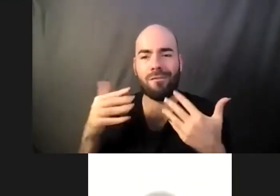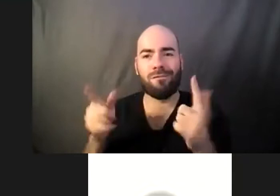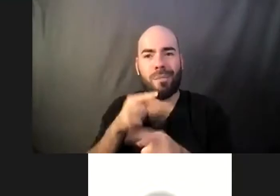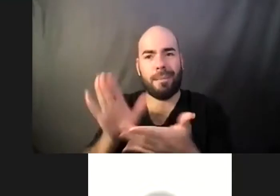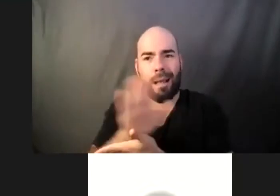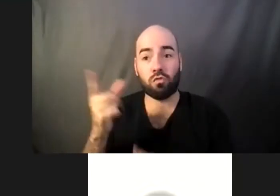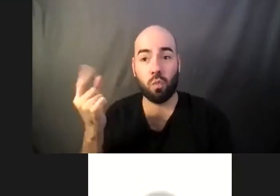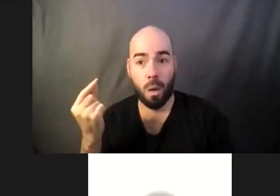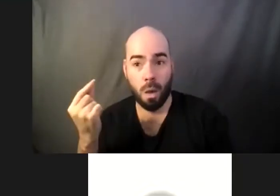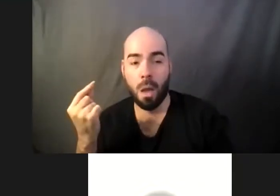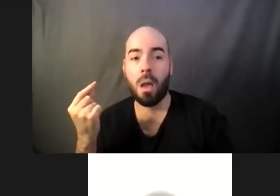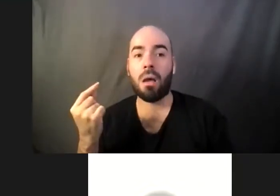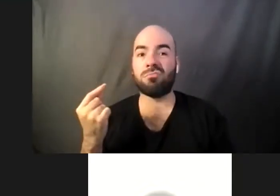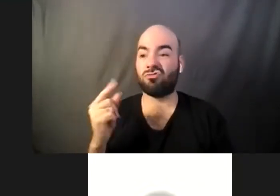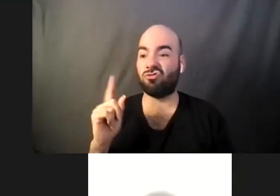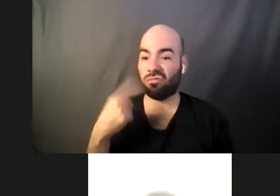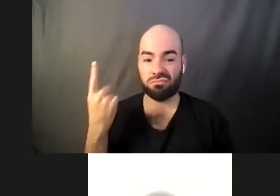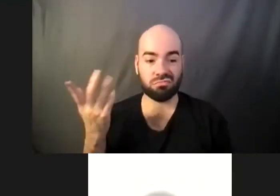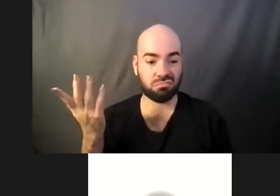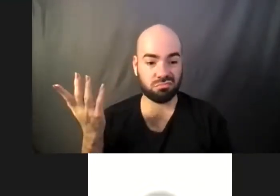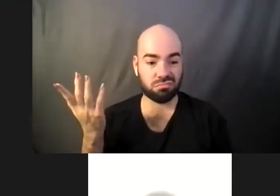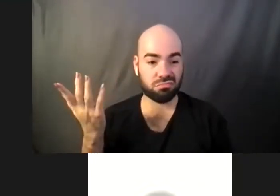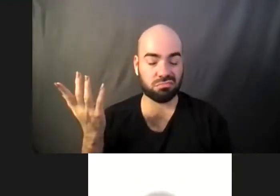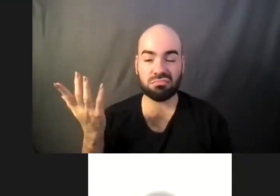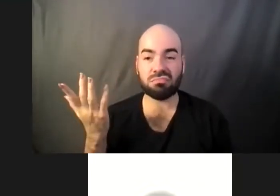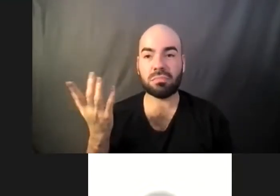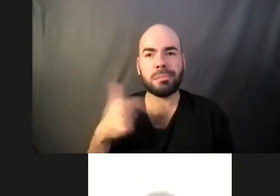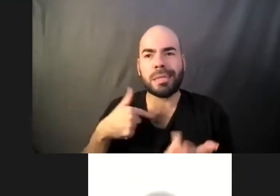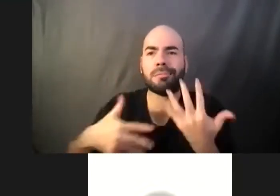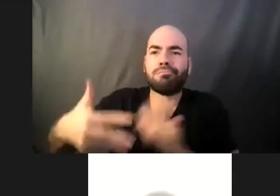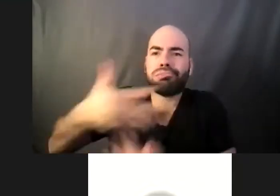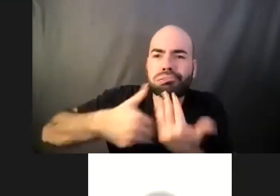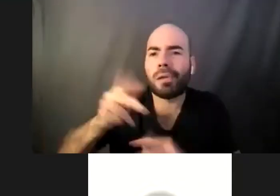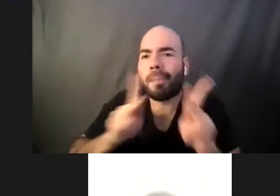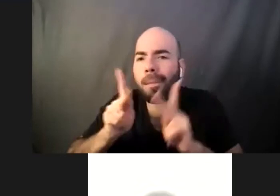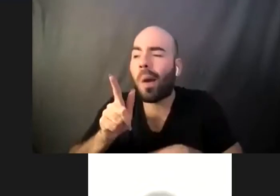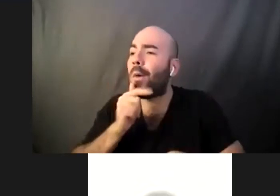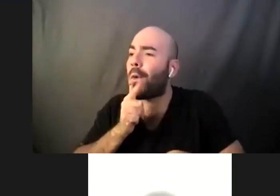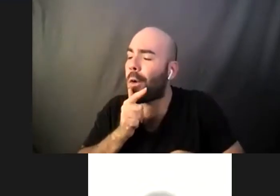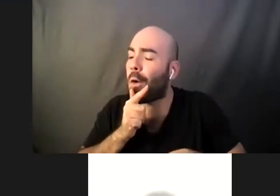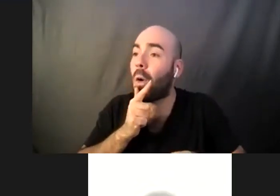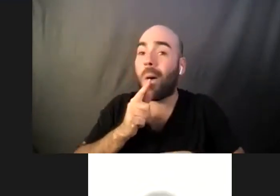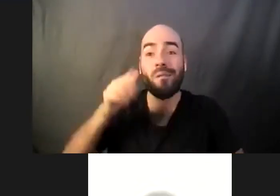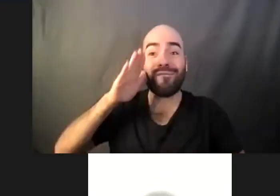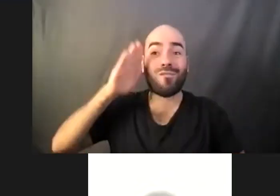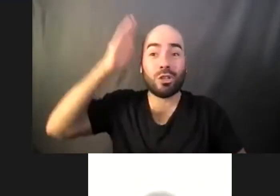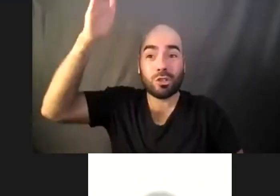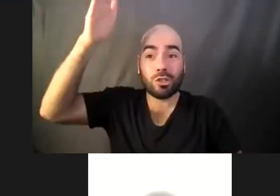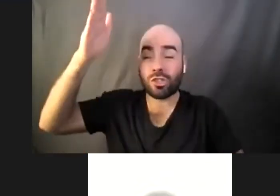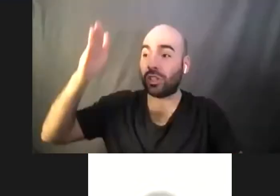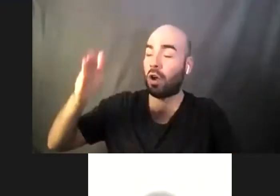was just being around people for whom the future was promised made me feel really